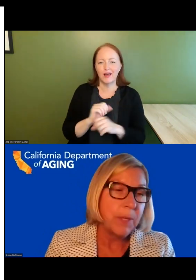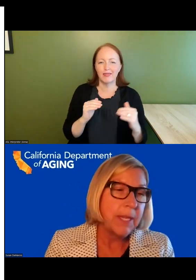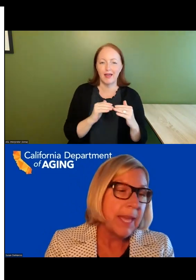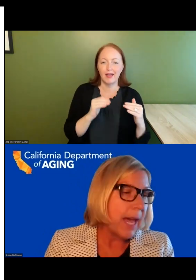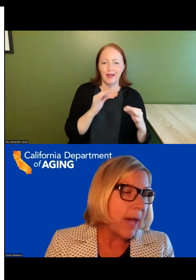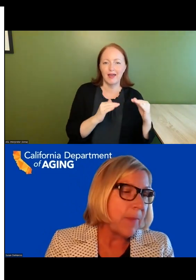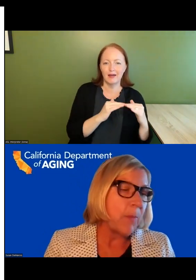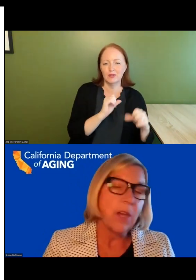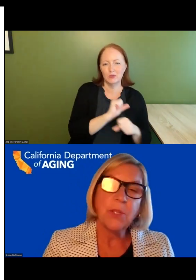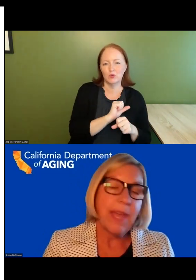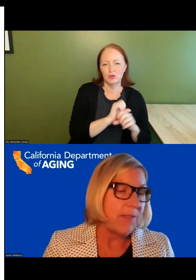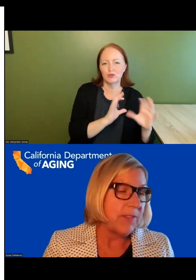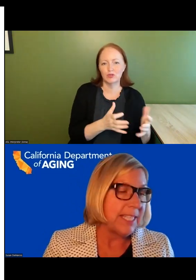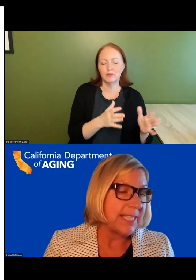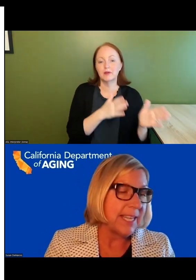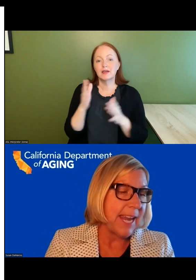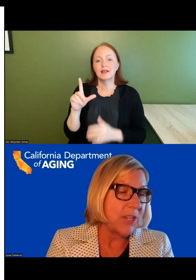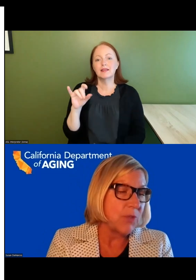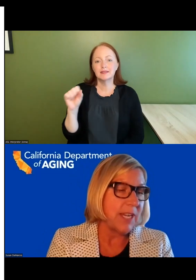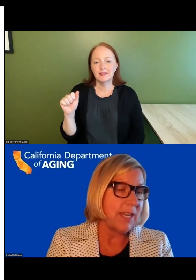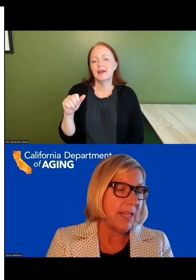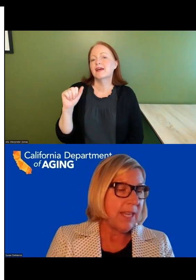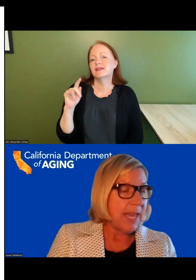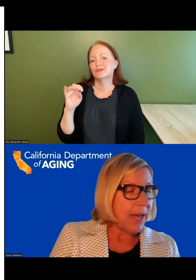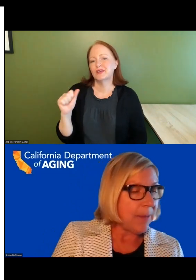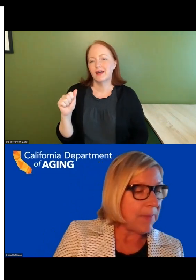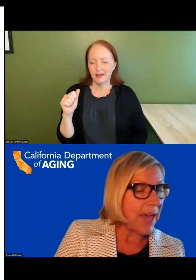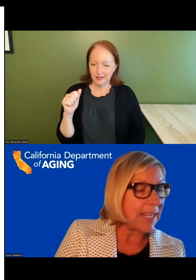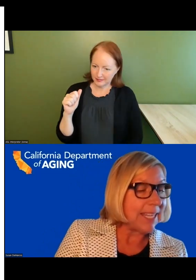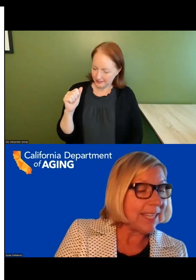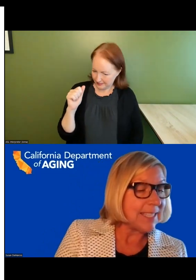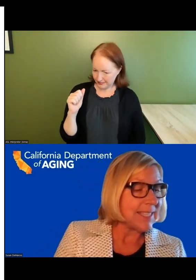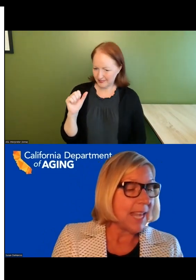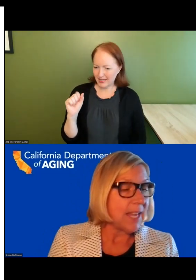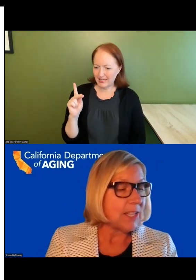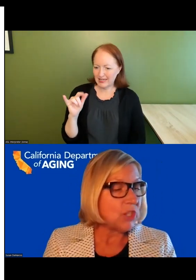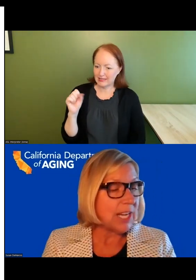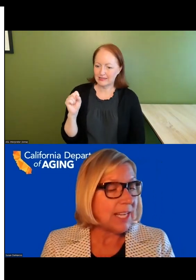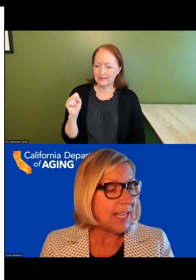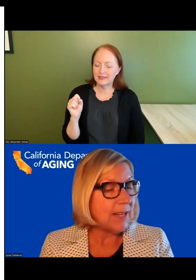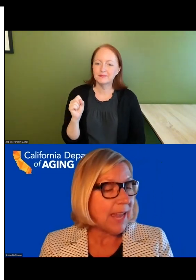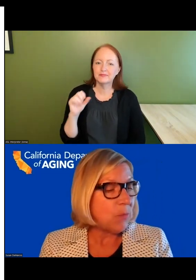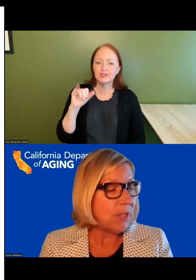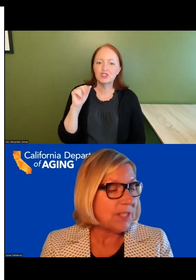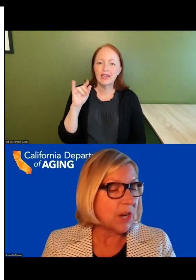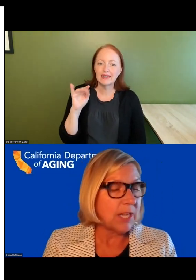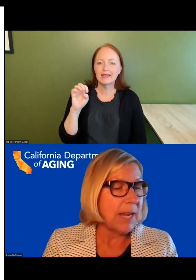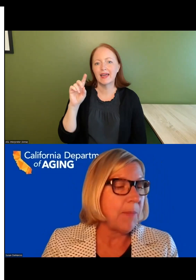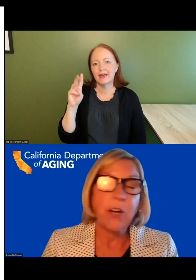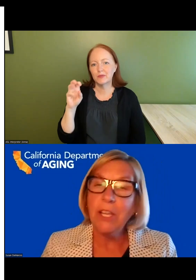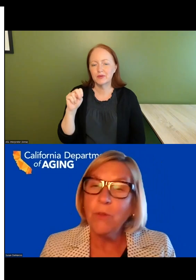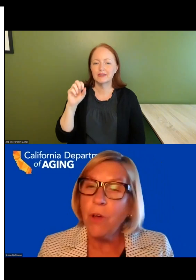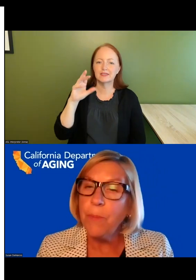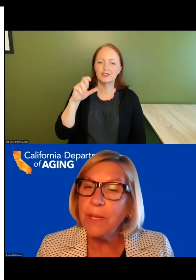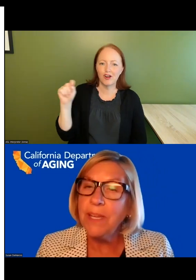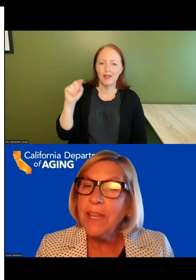group. And we also have Lisa, Andrea, Achilles, Janie, Edwin, Scarlett, and